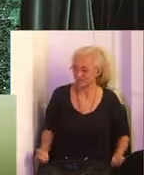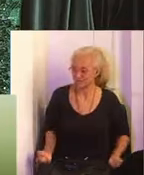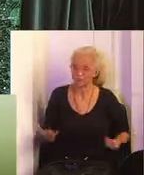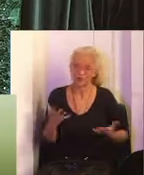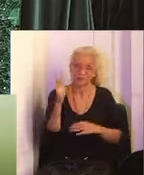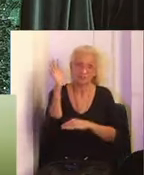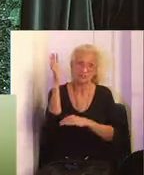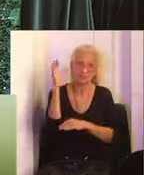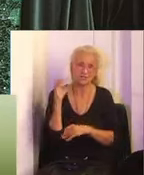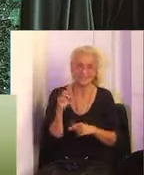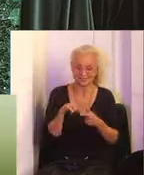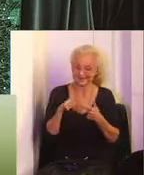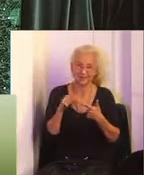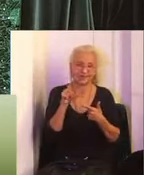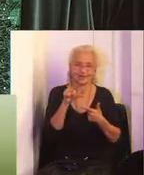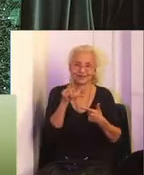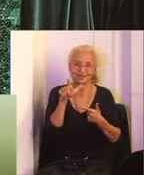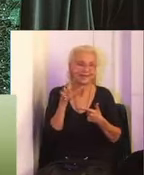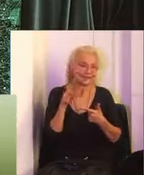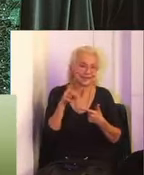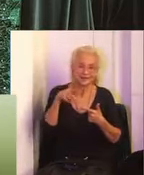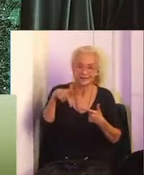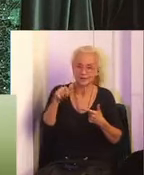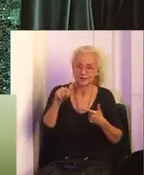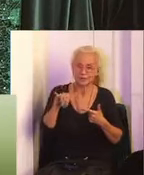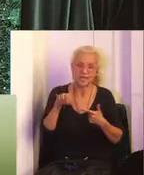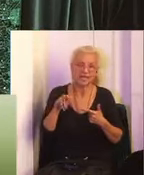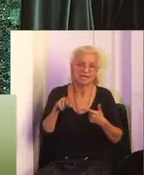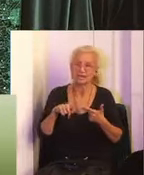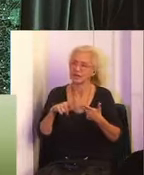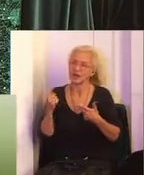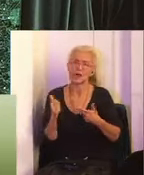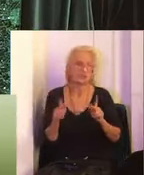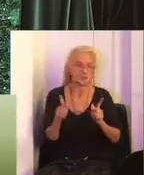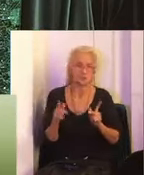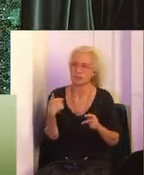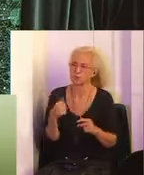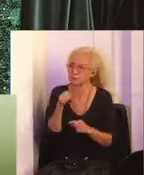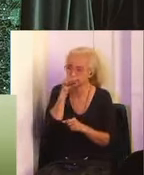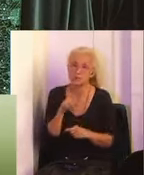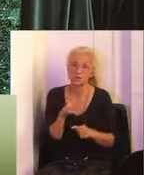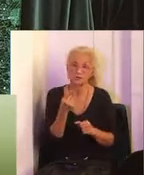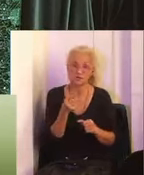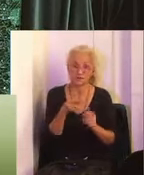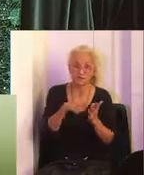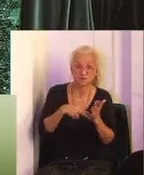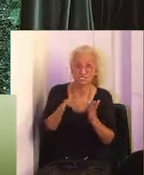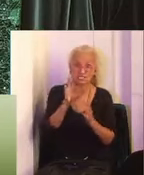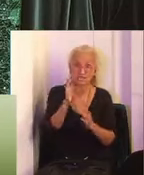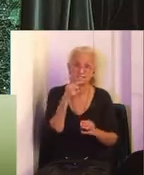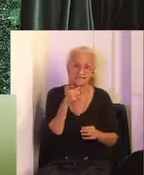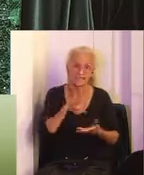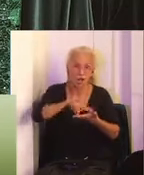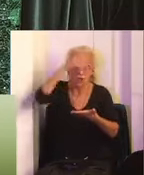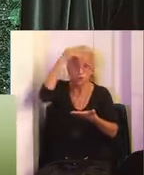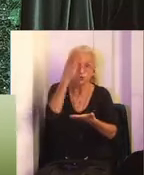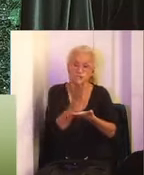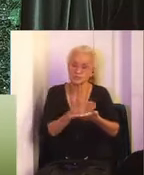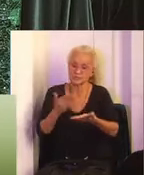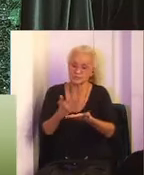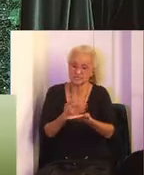Glenn Paynes and the others that we've recognized. I love this verse, verse 9. Learn some lessons from